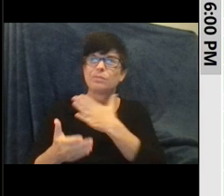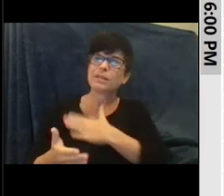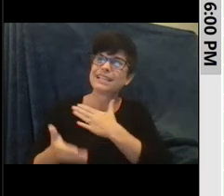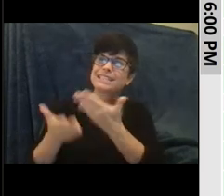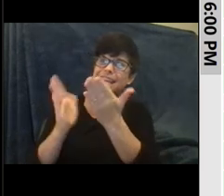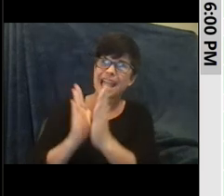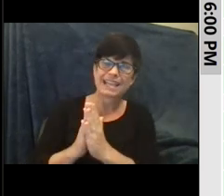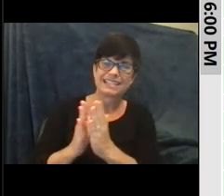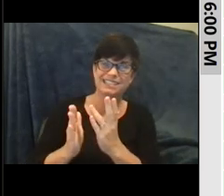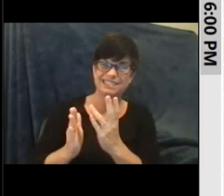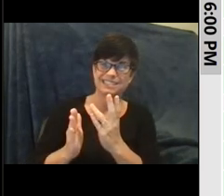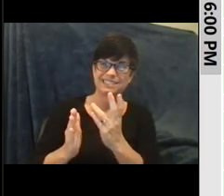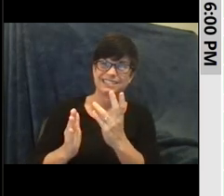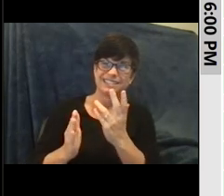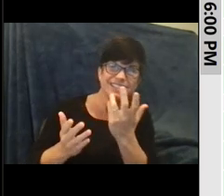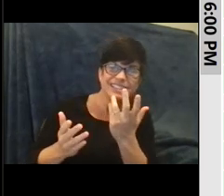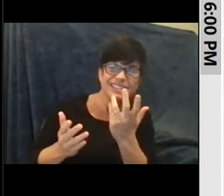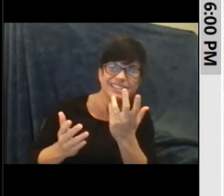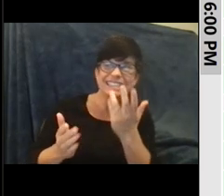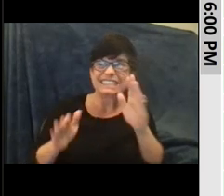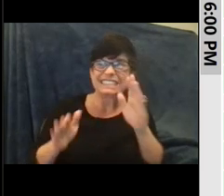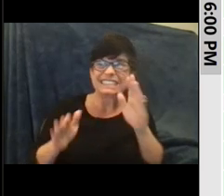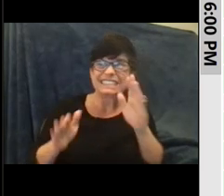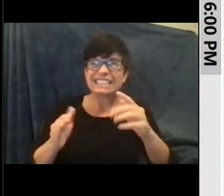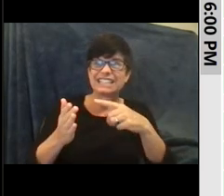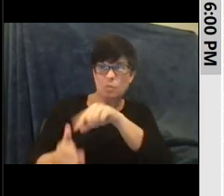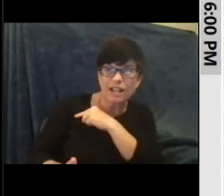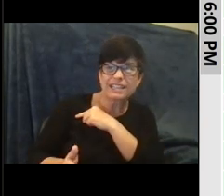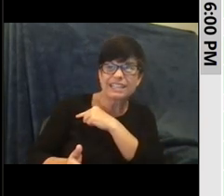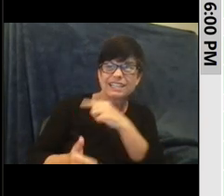this project will bring to the citizens.